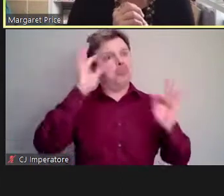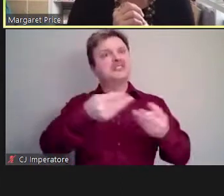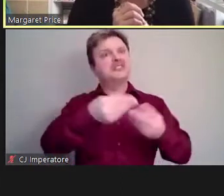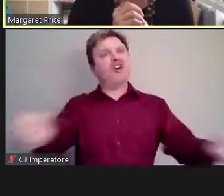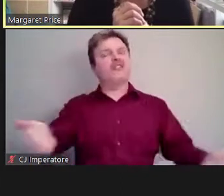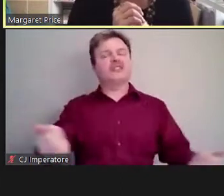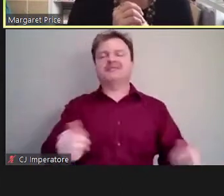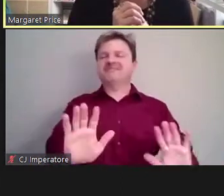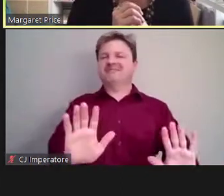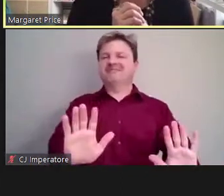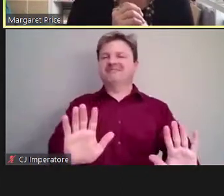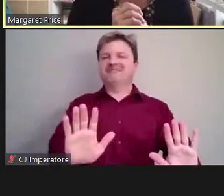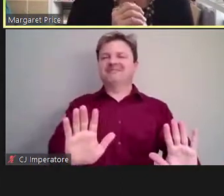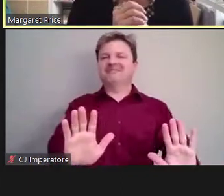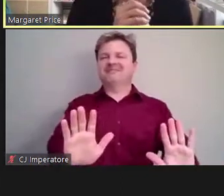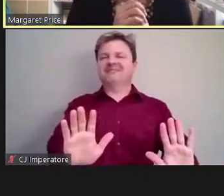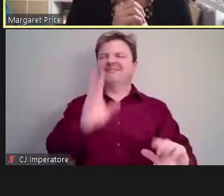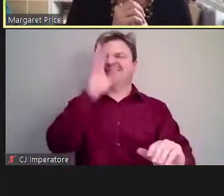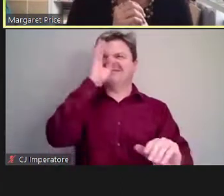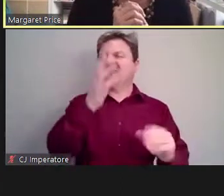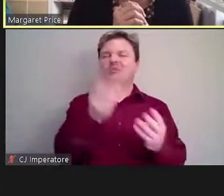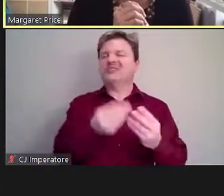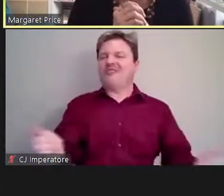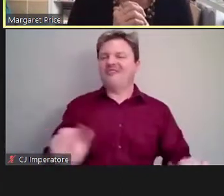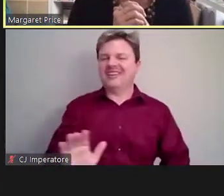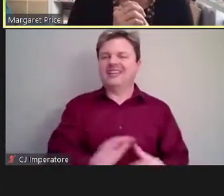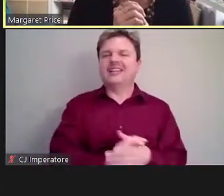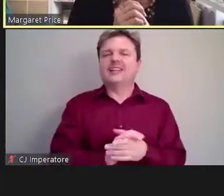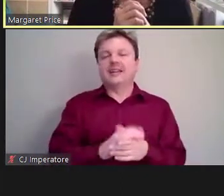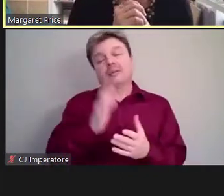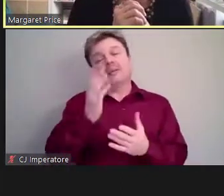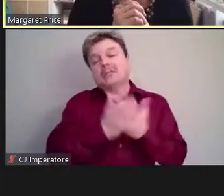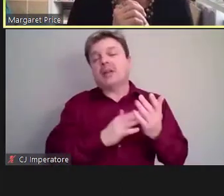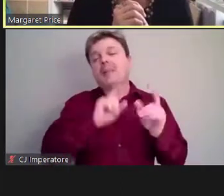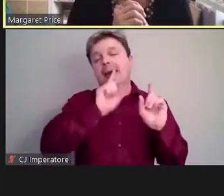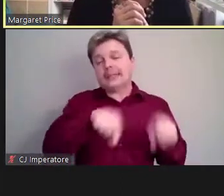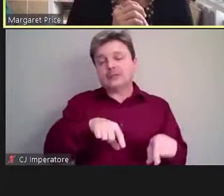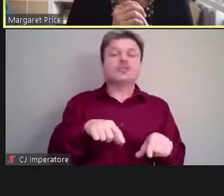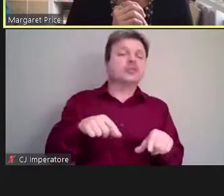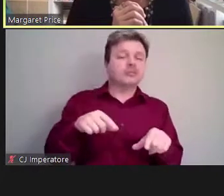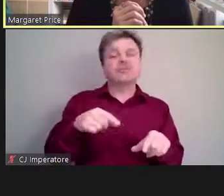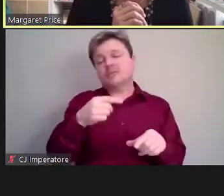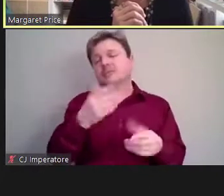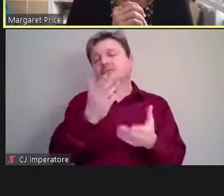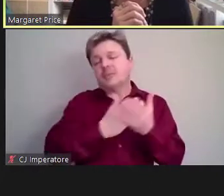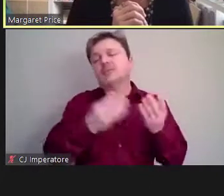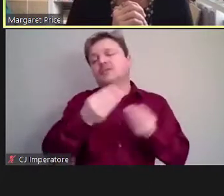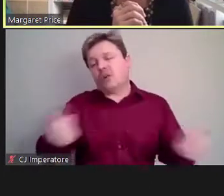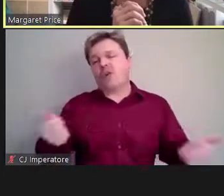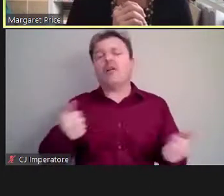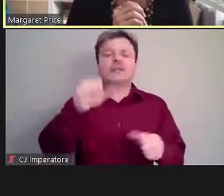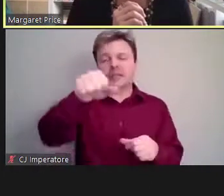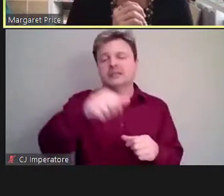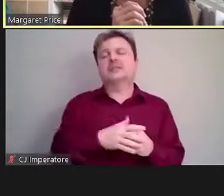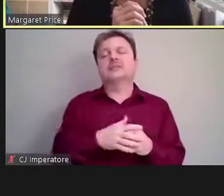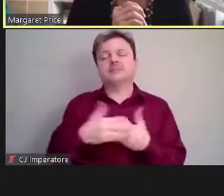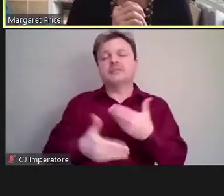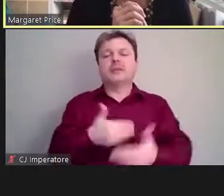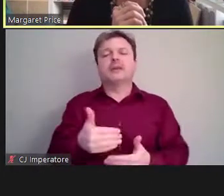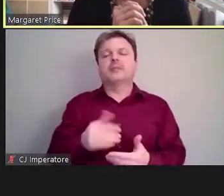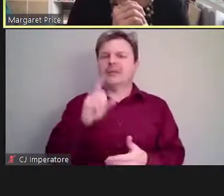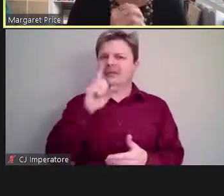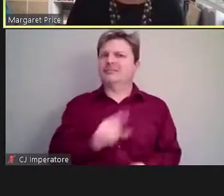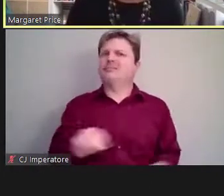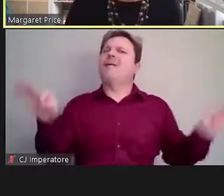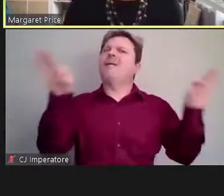Hopefully we will be able to sort of answer some questions or solve some things as we go along today. But I also think it's incredibly important and